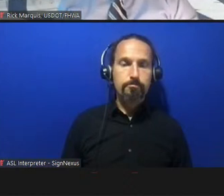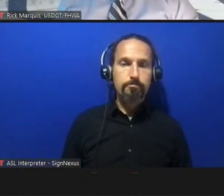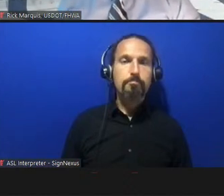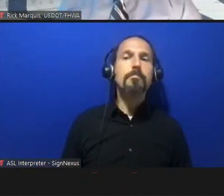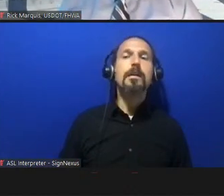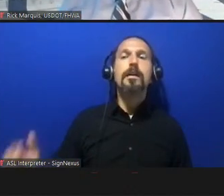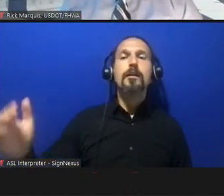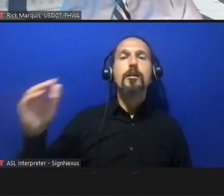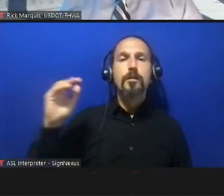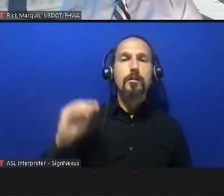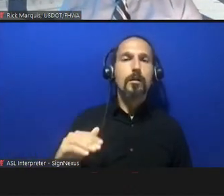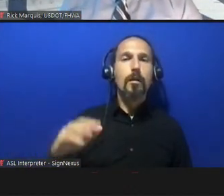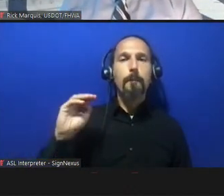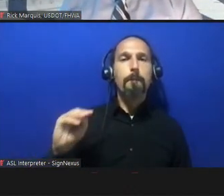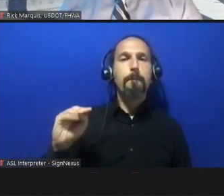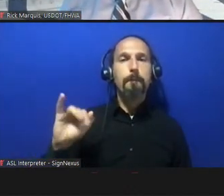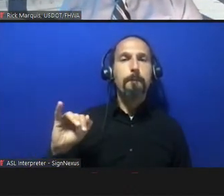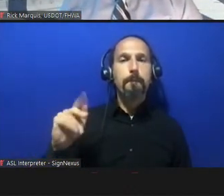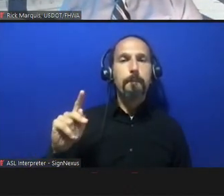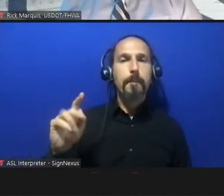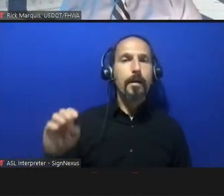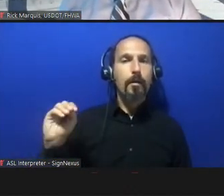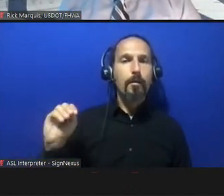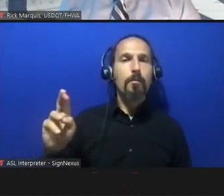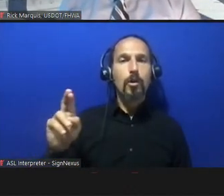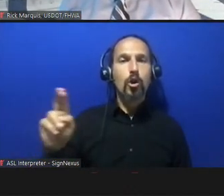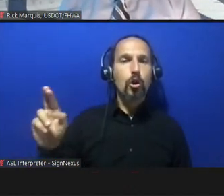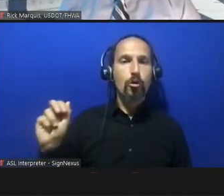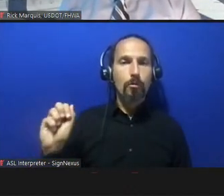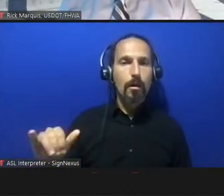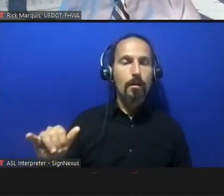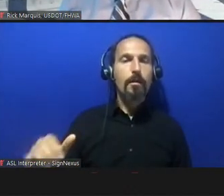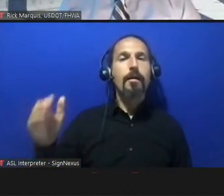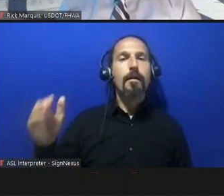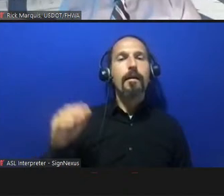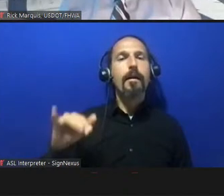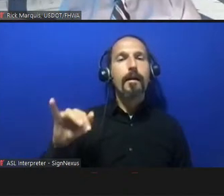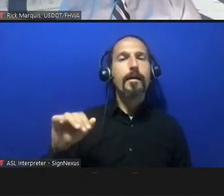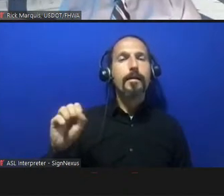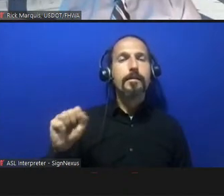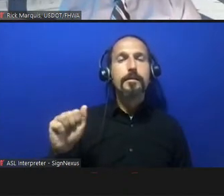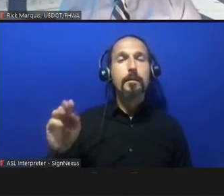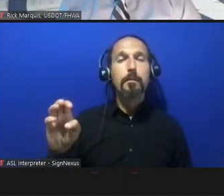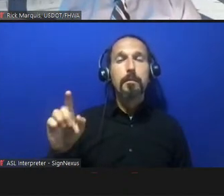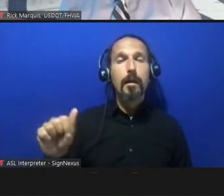our next speaker is michael murray followed by isabella ricky